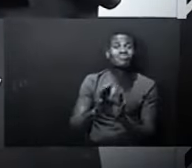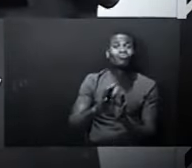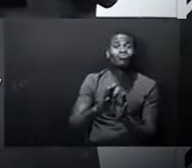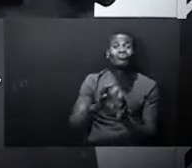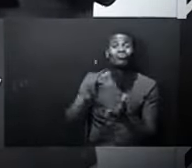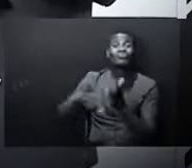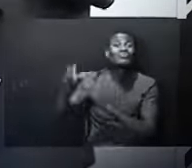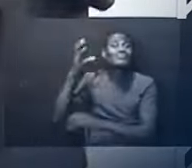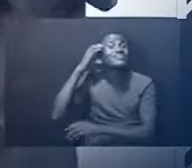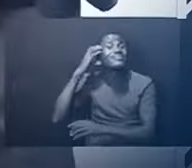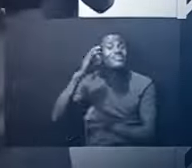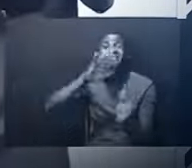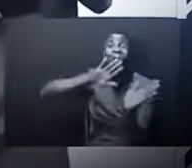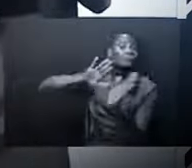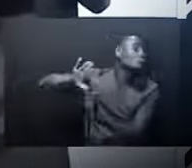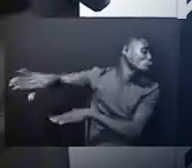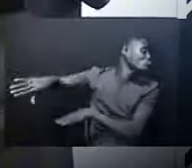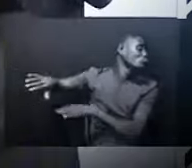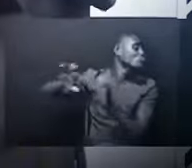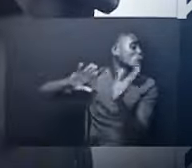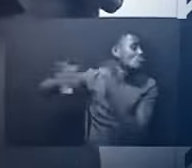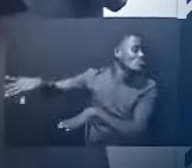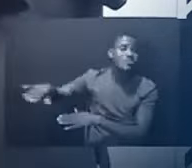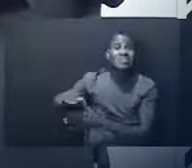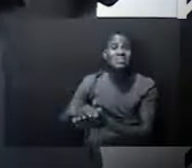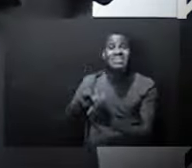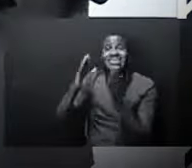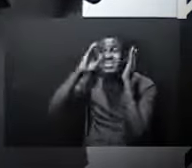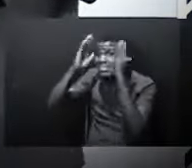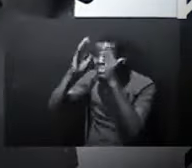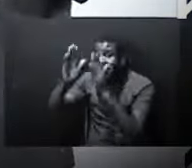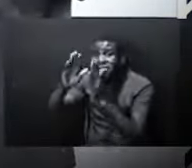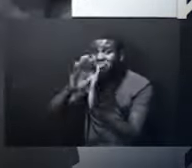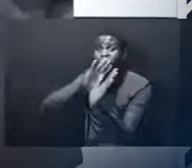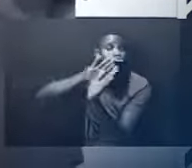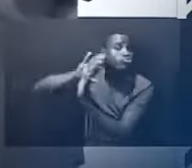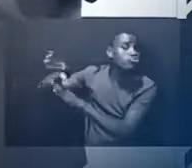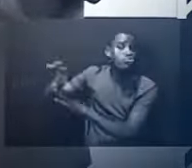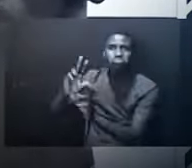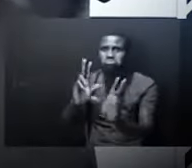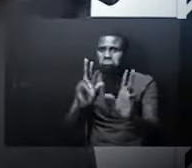what he heard. Yes, he gave no attention to it.